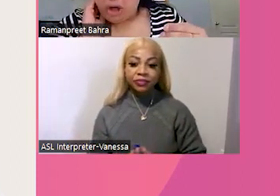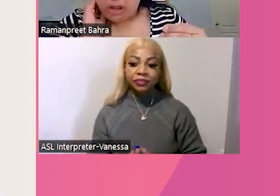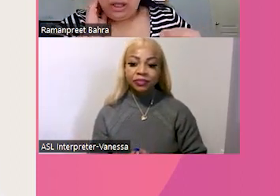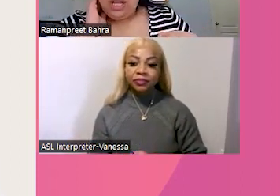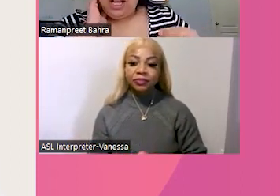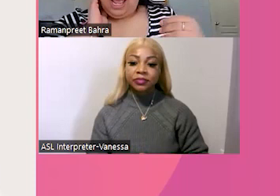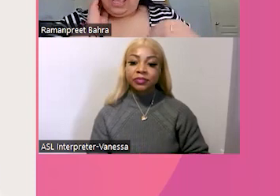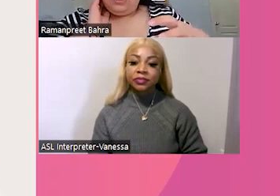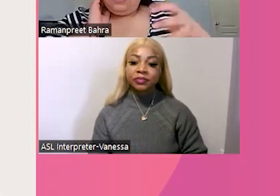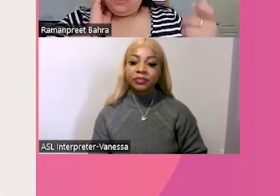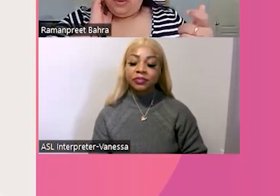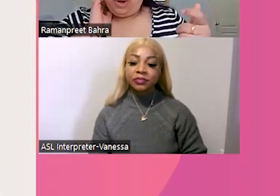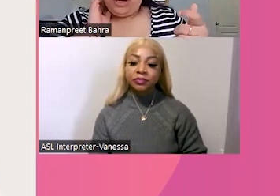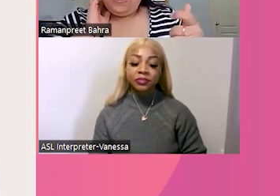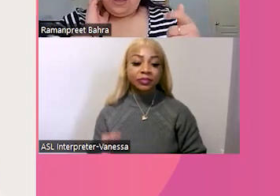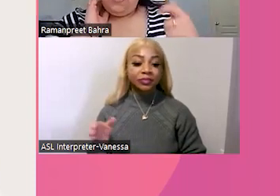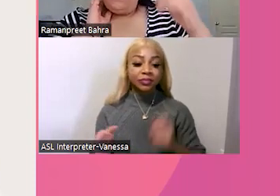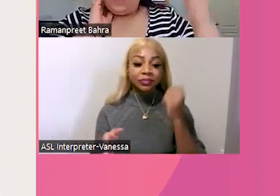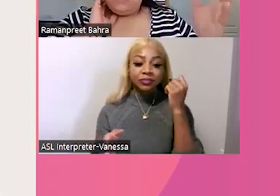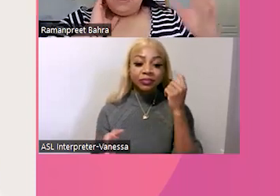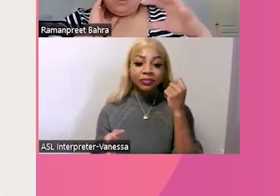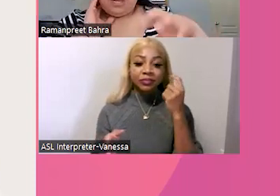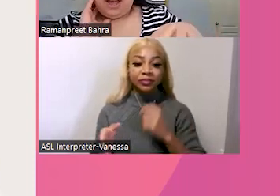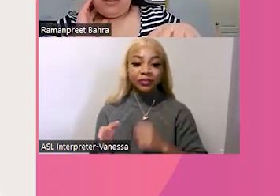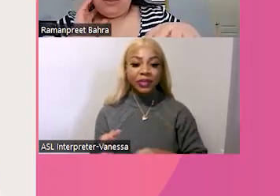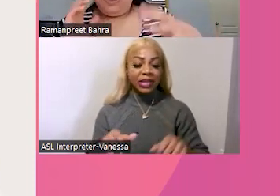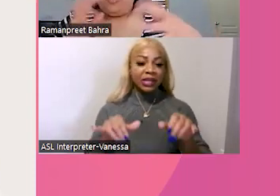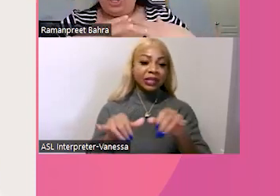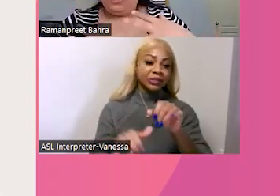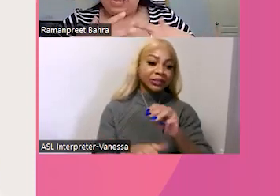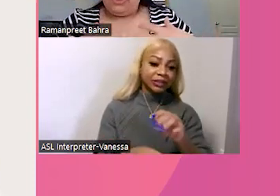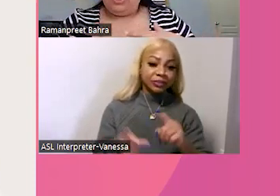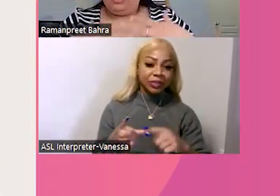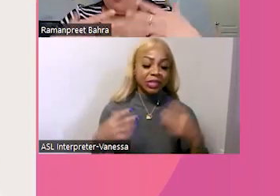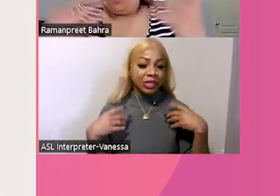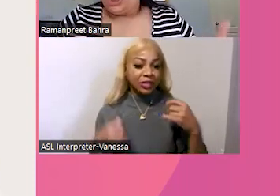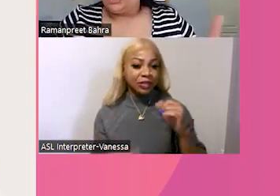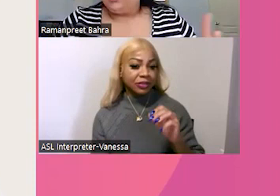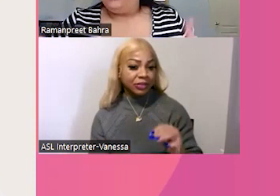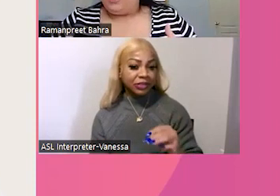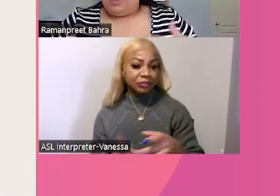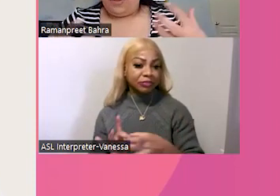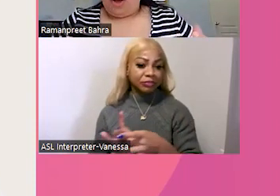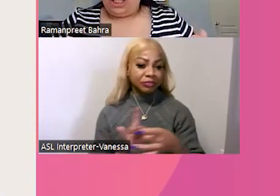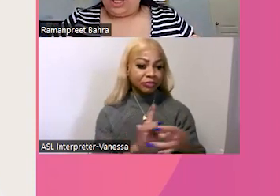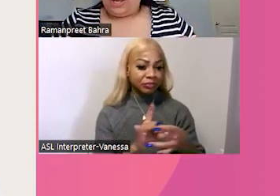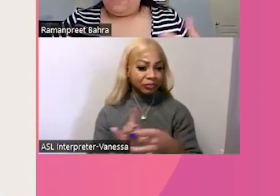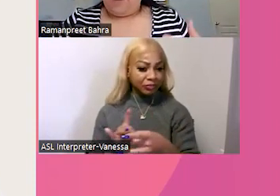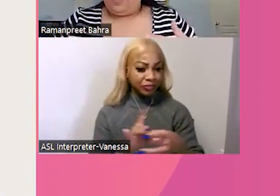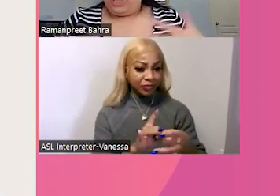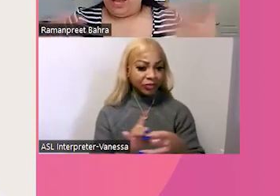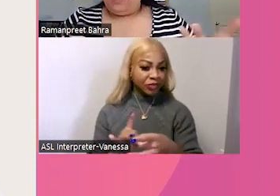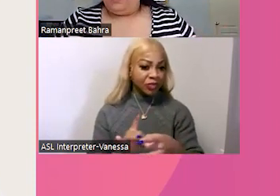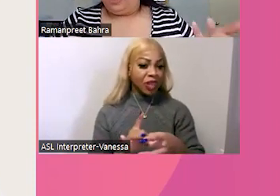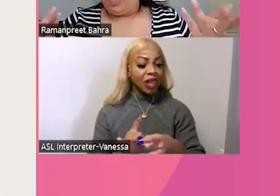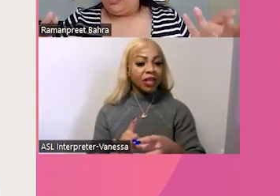deficit model. And the discourse of sizeism and healthism work together to mark and pathologize fat